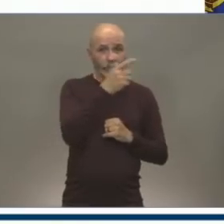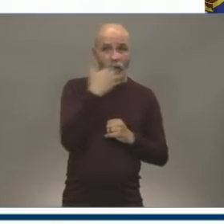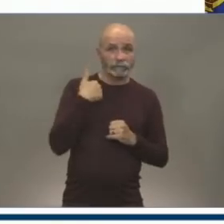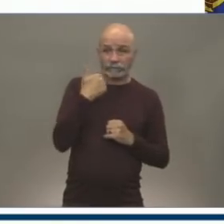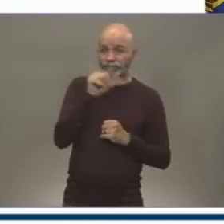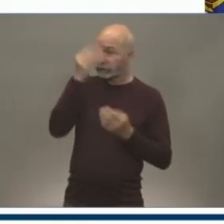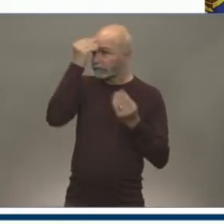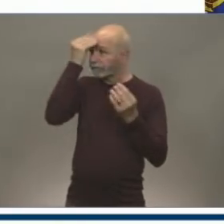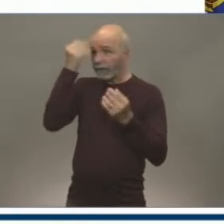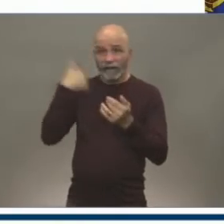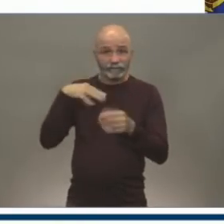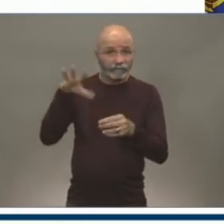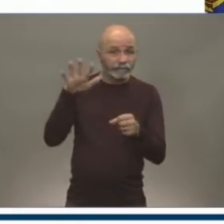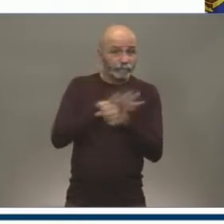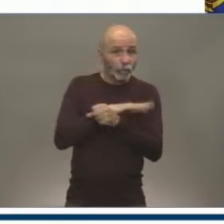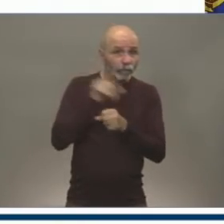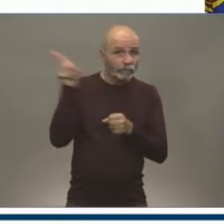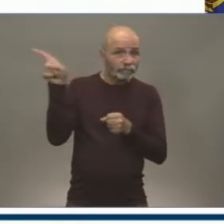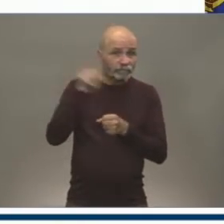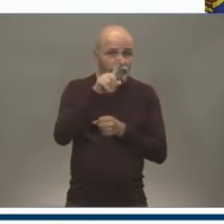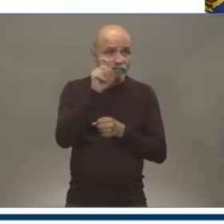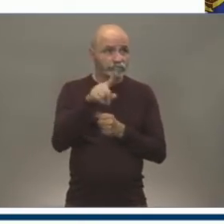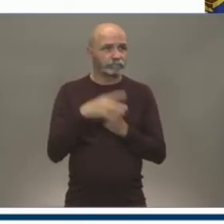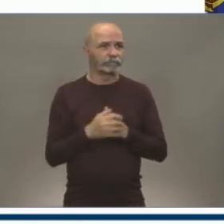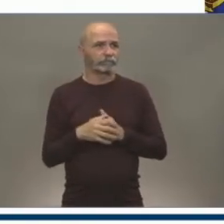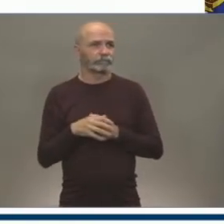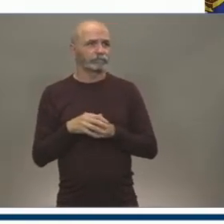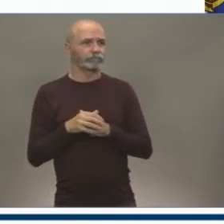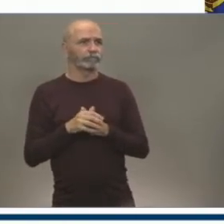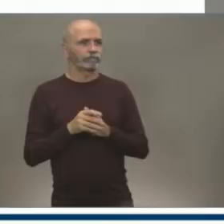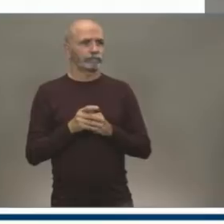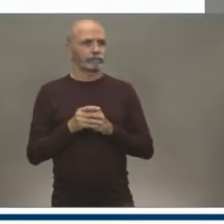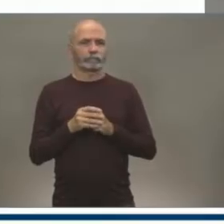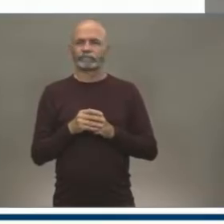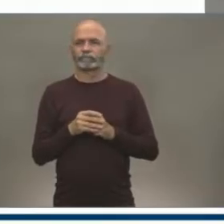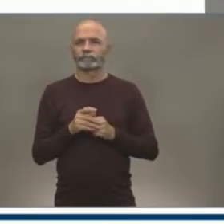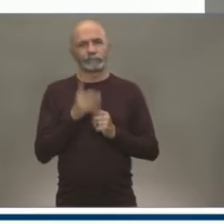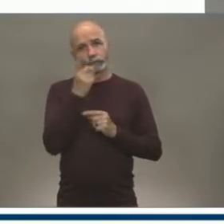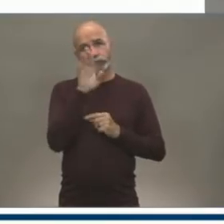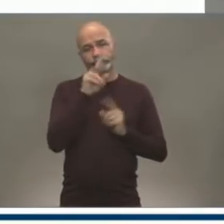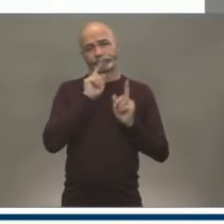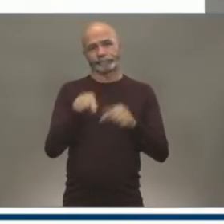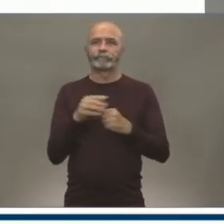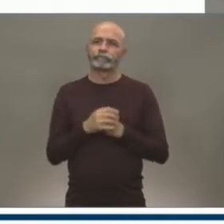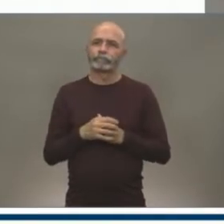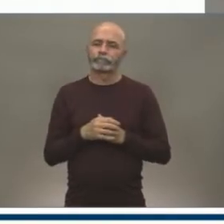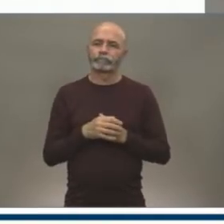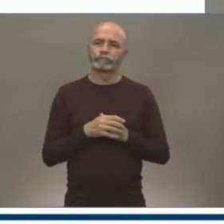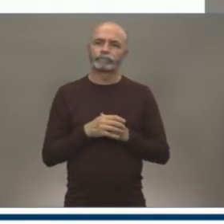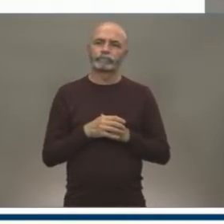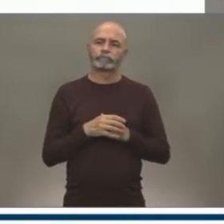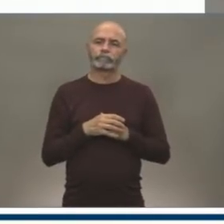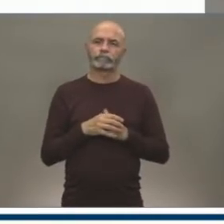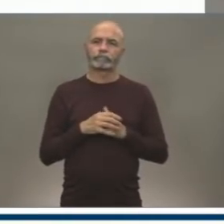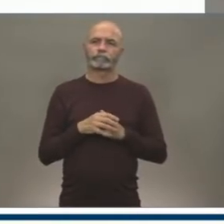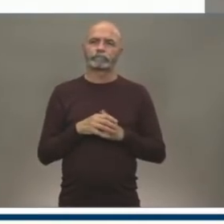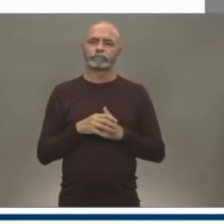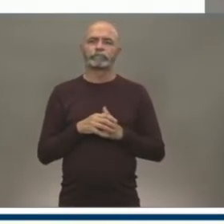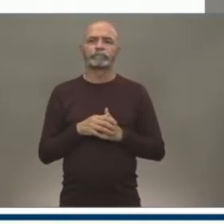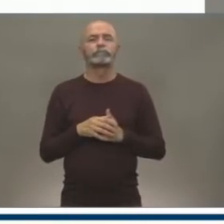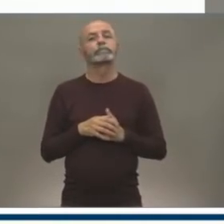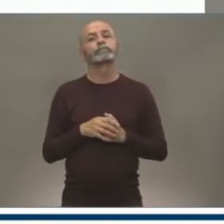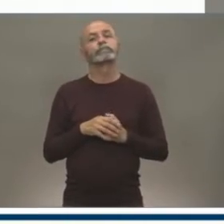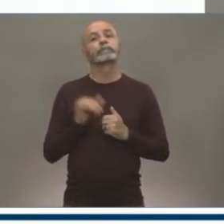lessons, I guess, that you'll take forward to Bedford South? So we have looked at all the close